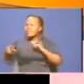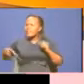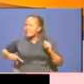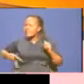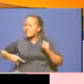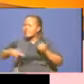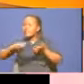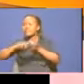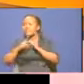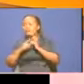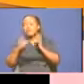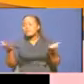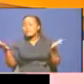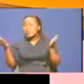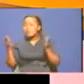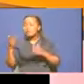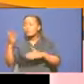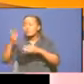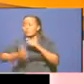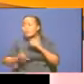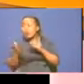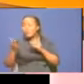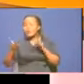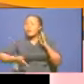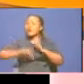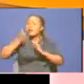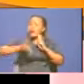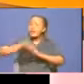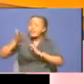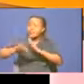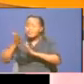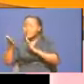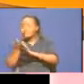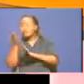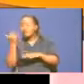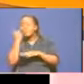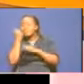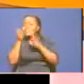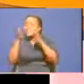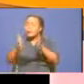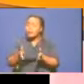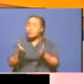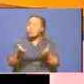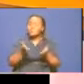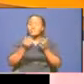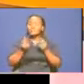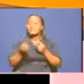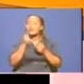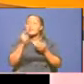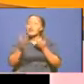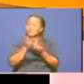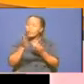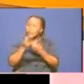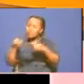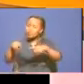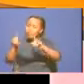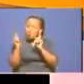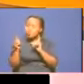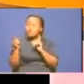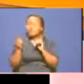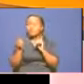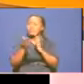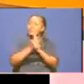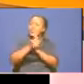suspend, you know, the urgency of the patient needing Medicare. So what do you do